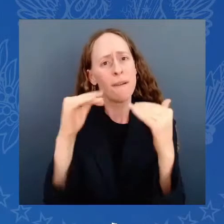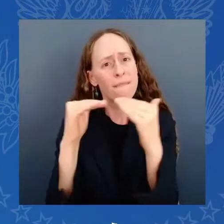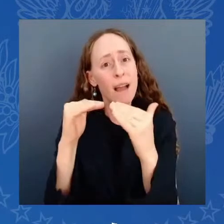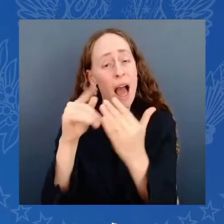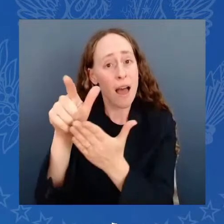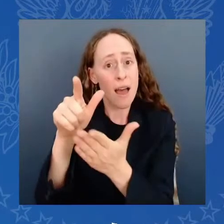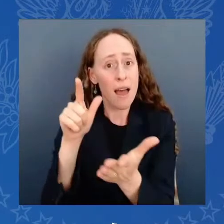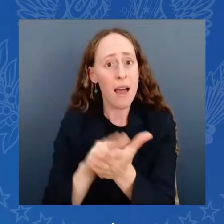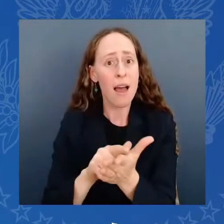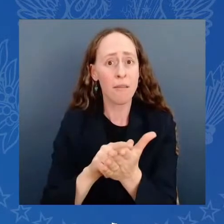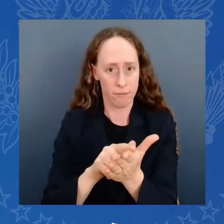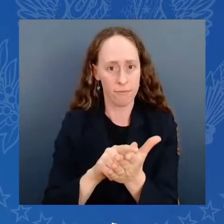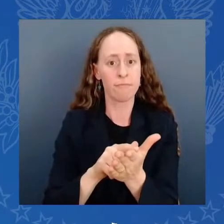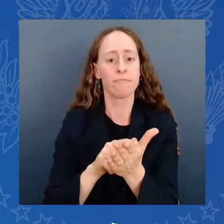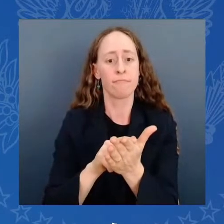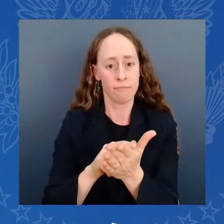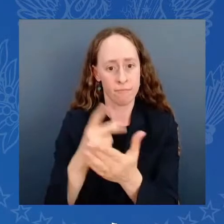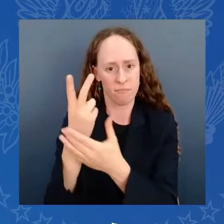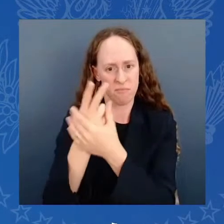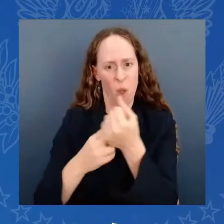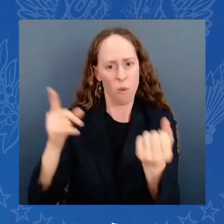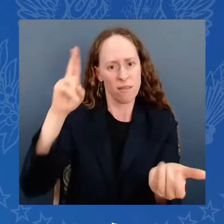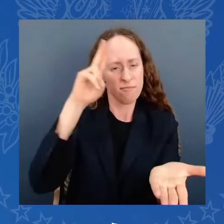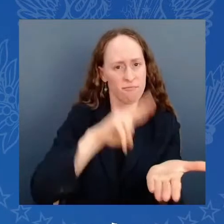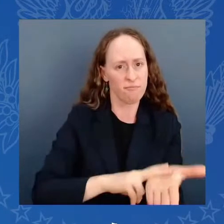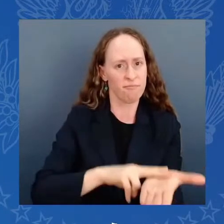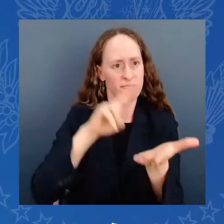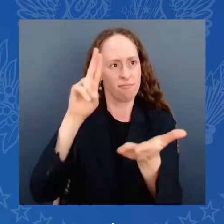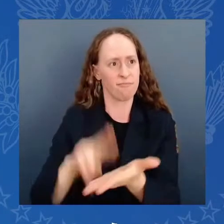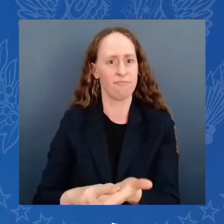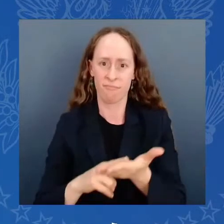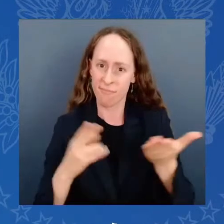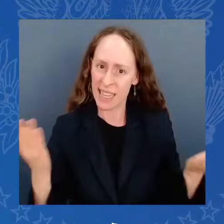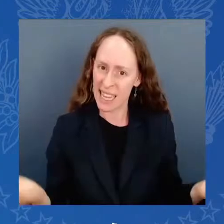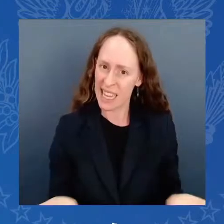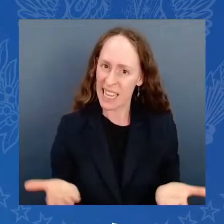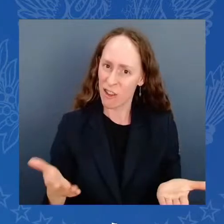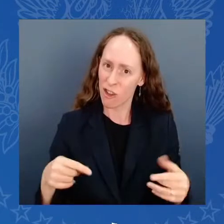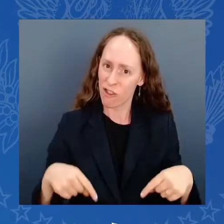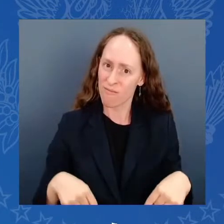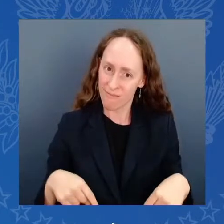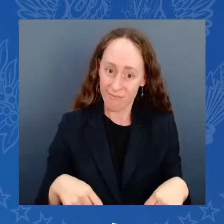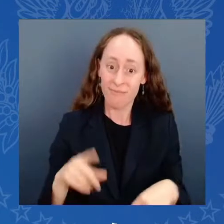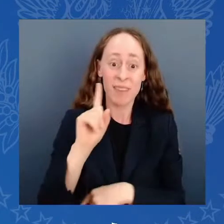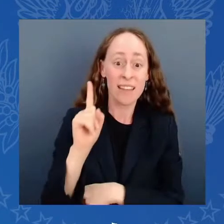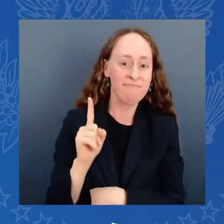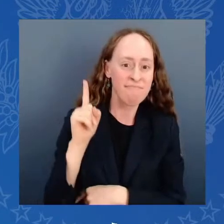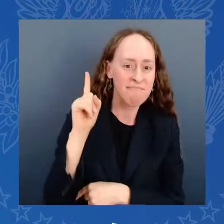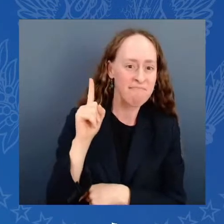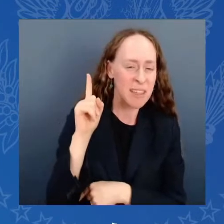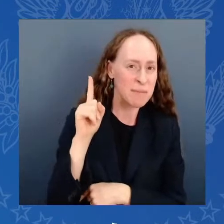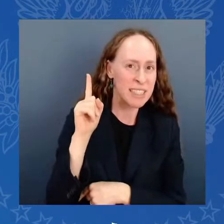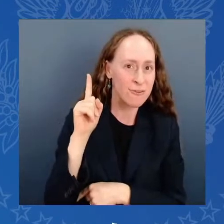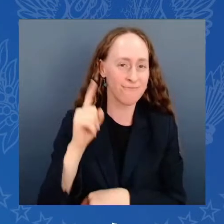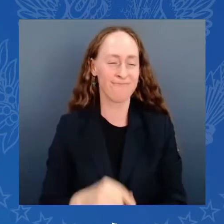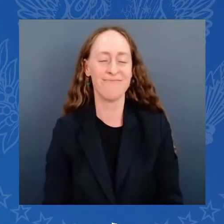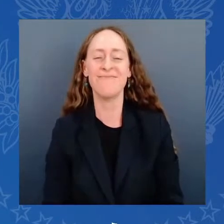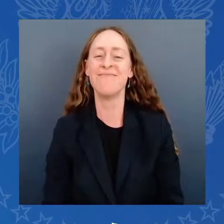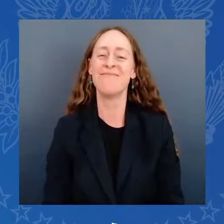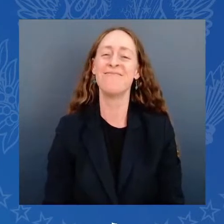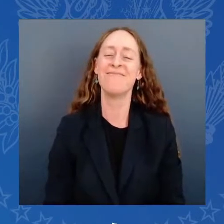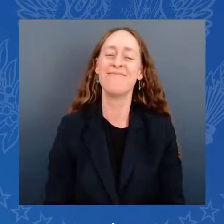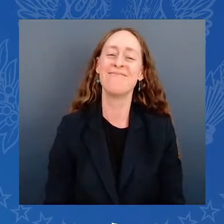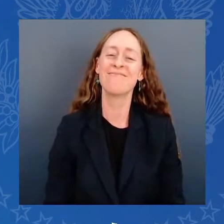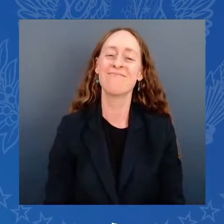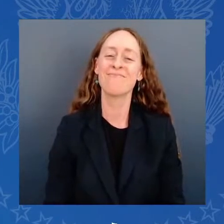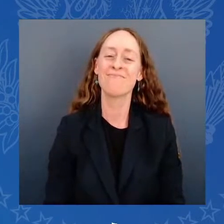us. Those transformative laws are surrounded by iconic photographs of the activists who held the front